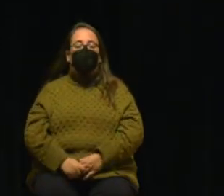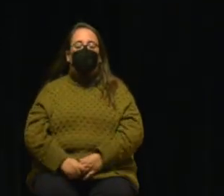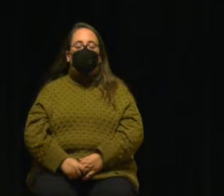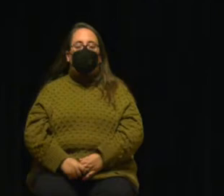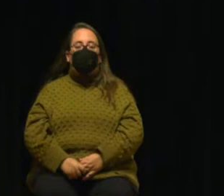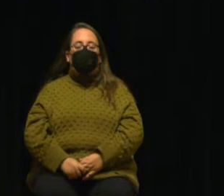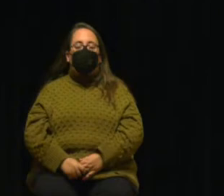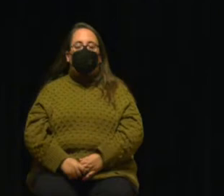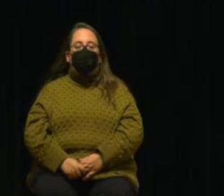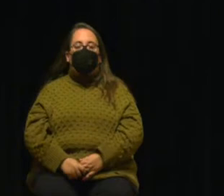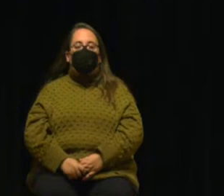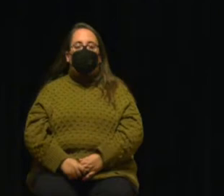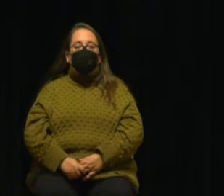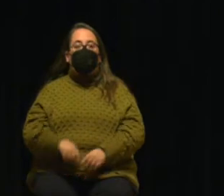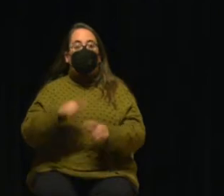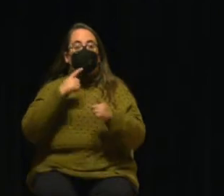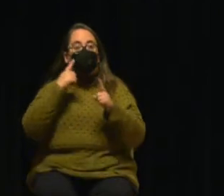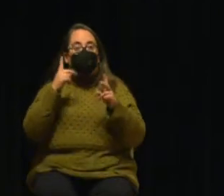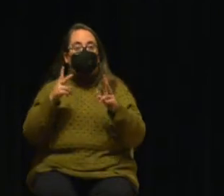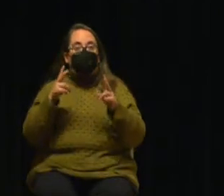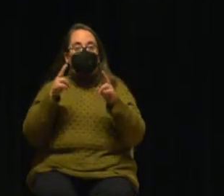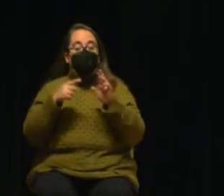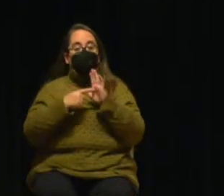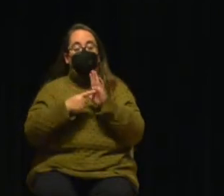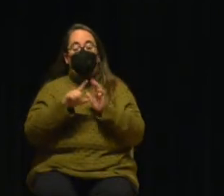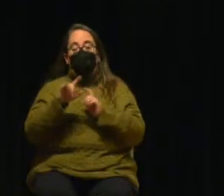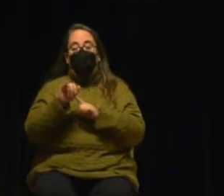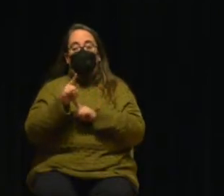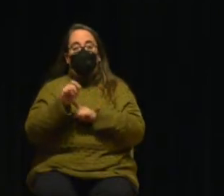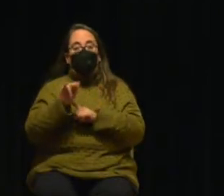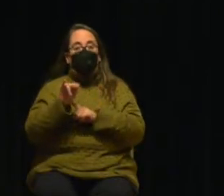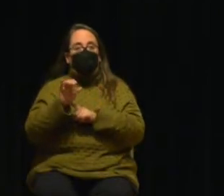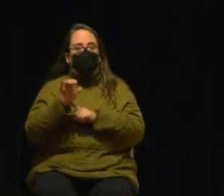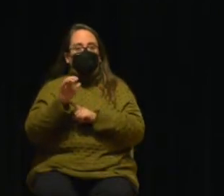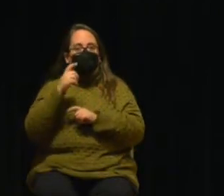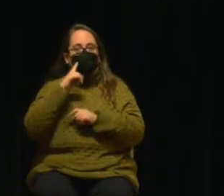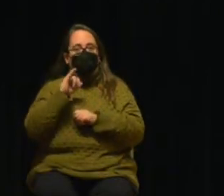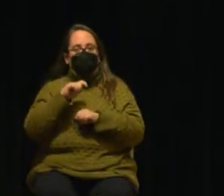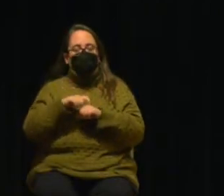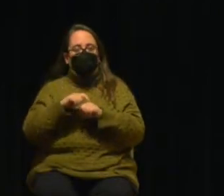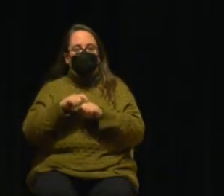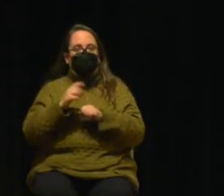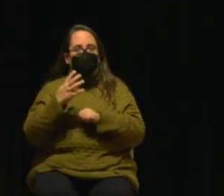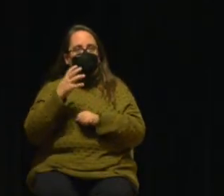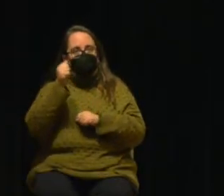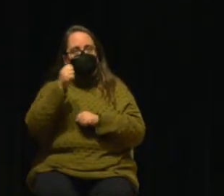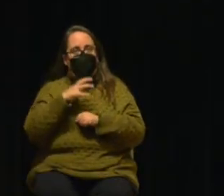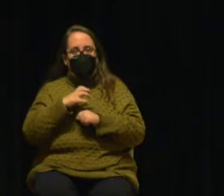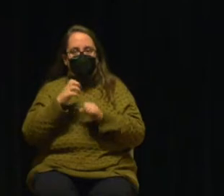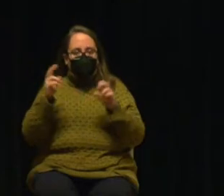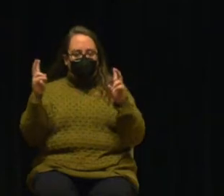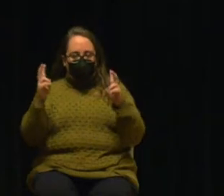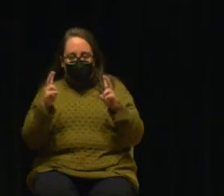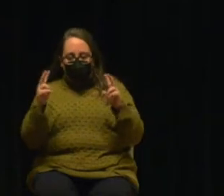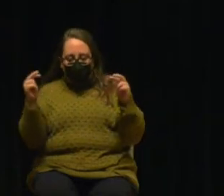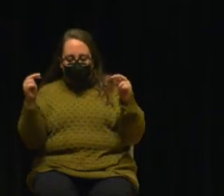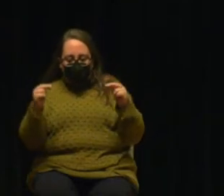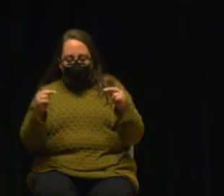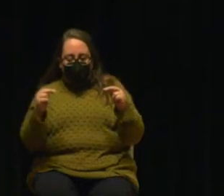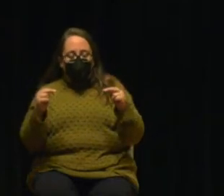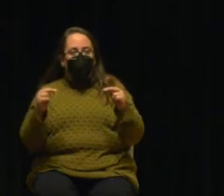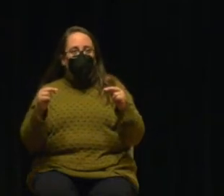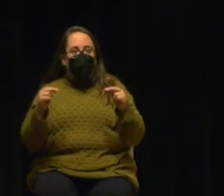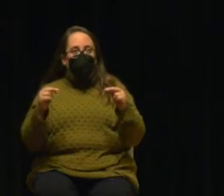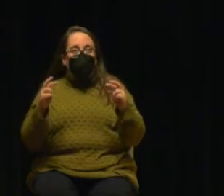In a famous scene that was depicted on lithographs of the era, four men gather around this crate with bated